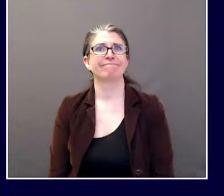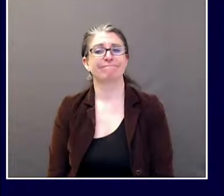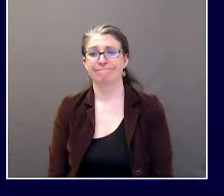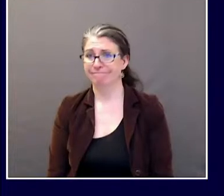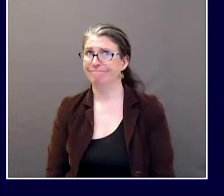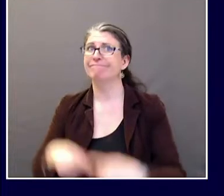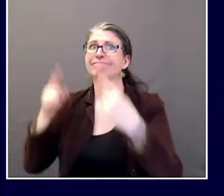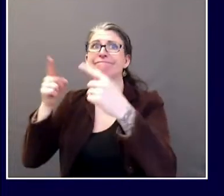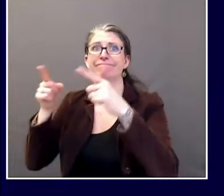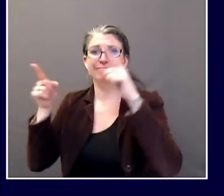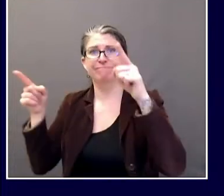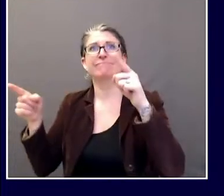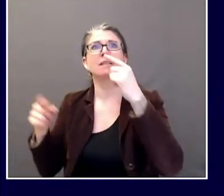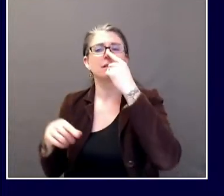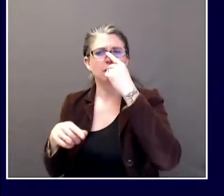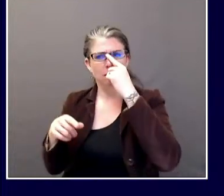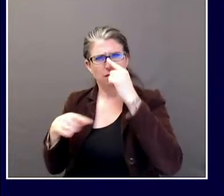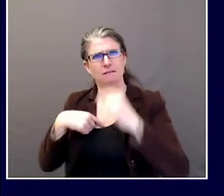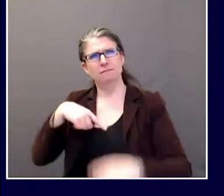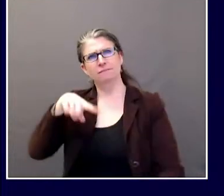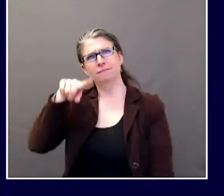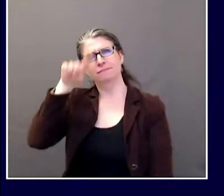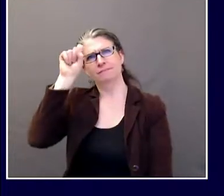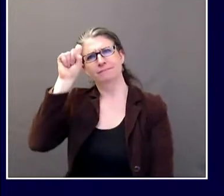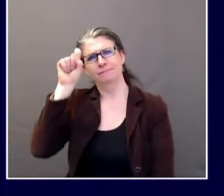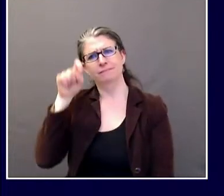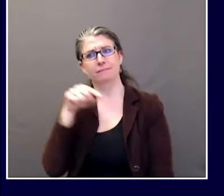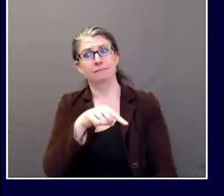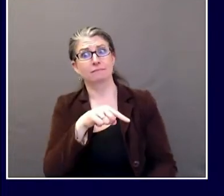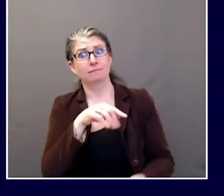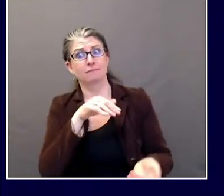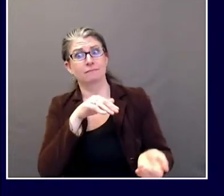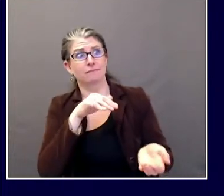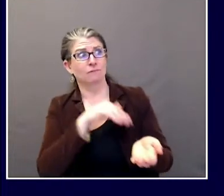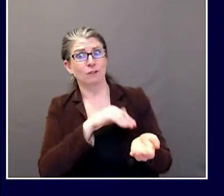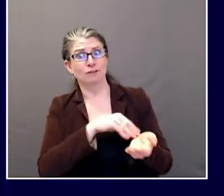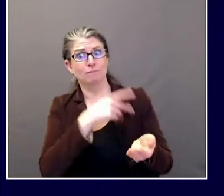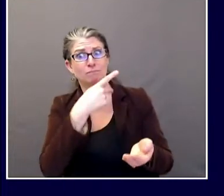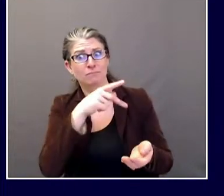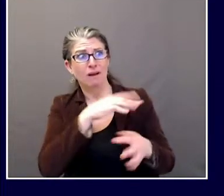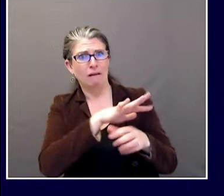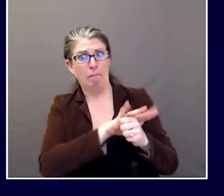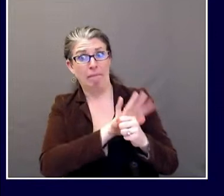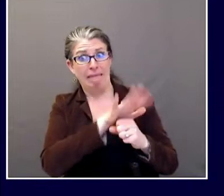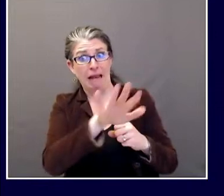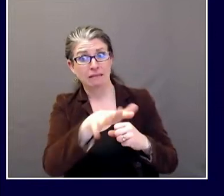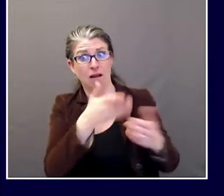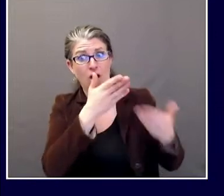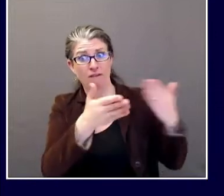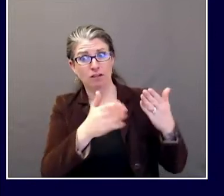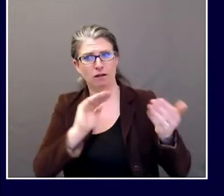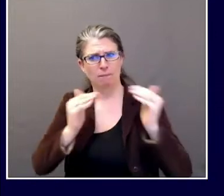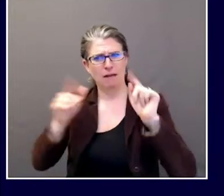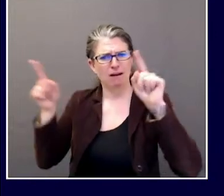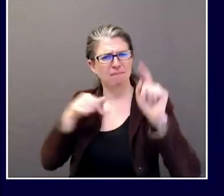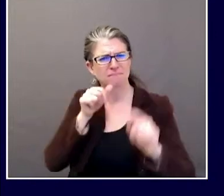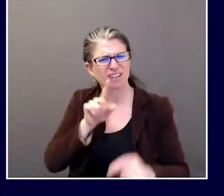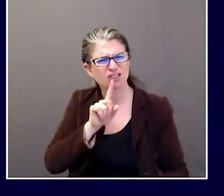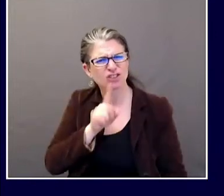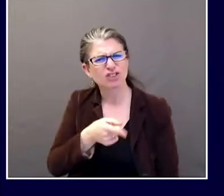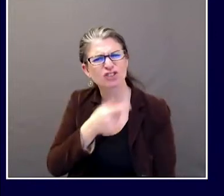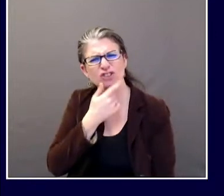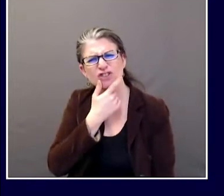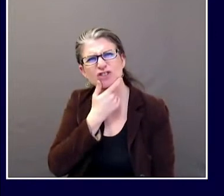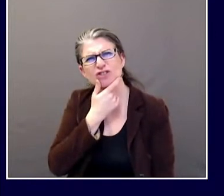in the past couple of days, we've moved doses, or in the past week, we've moved doses from different parts of the state